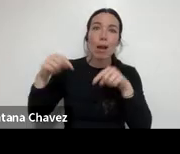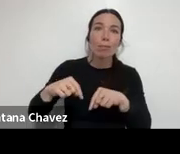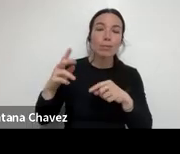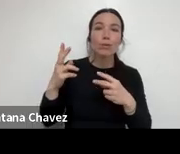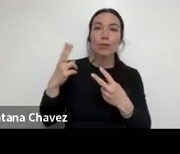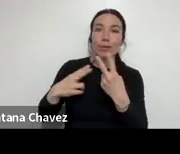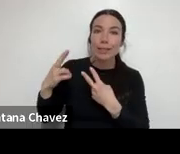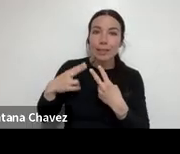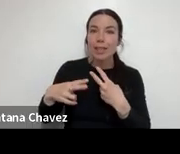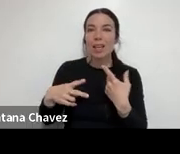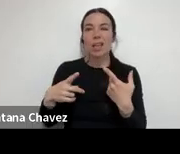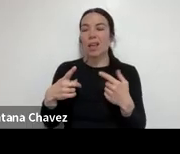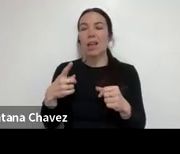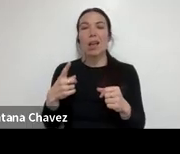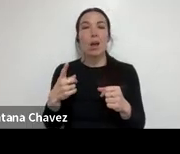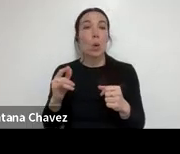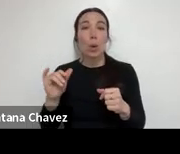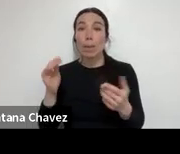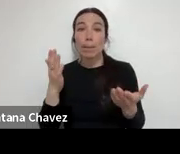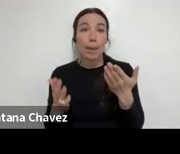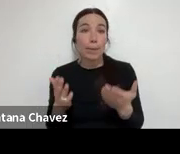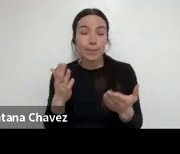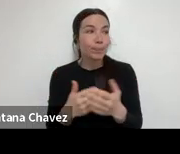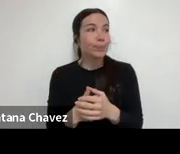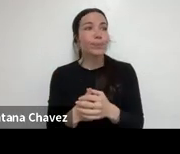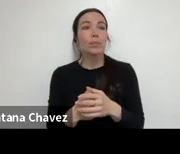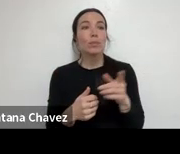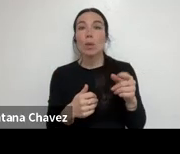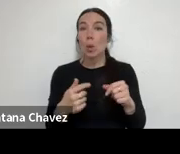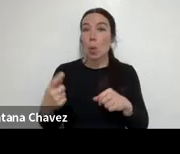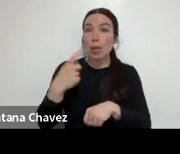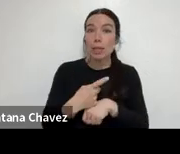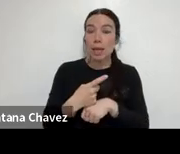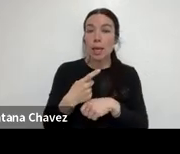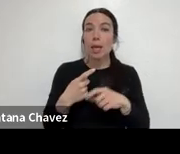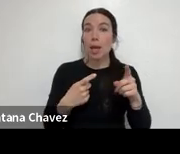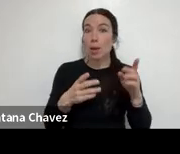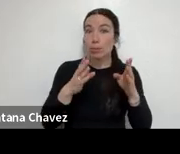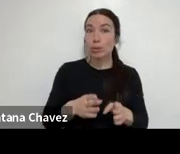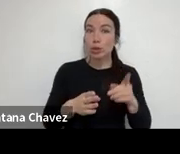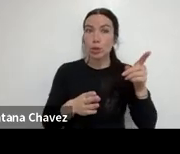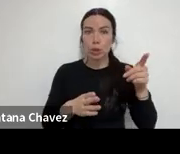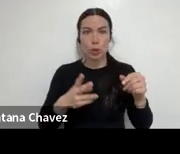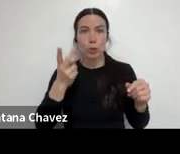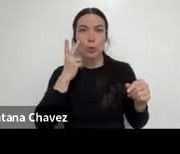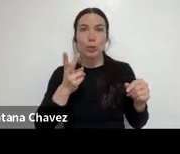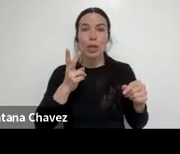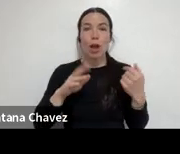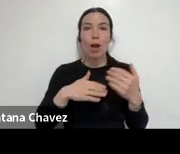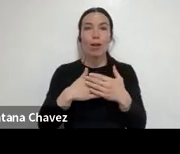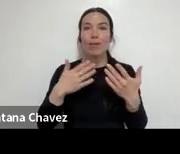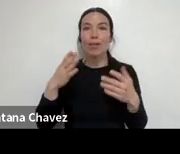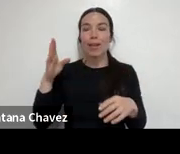You may well see one day someone who is dressed with all the